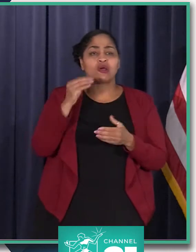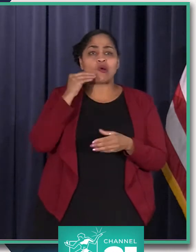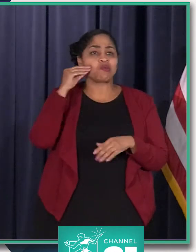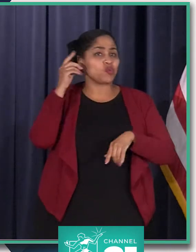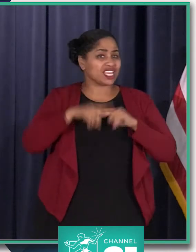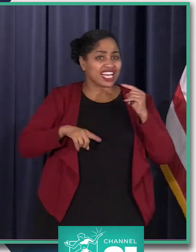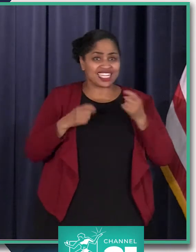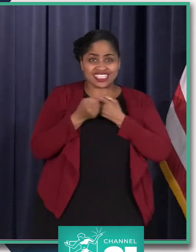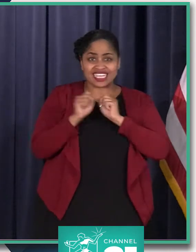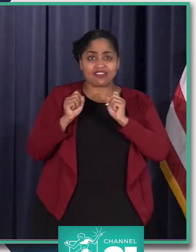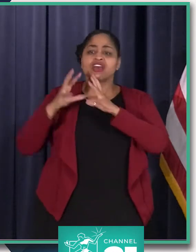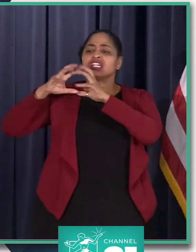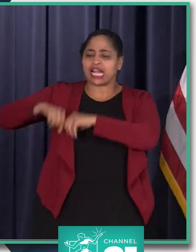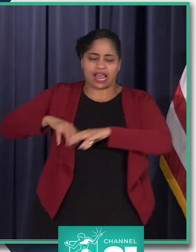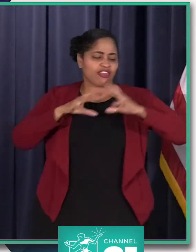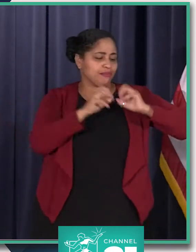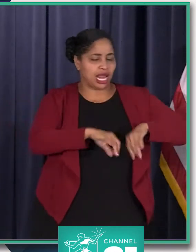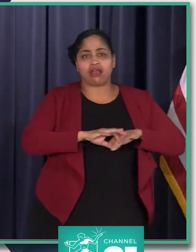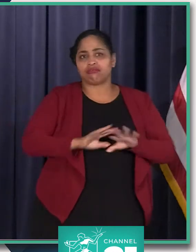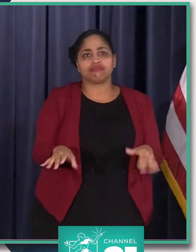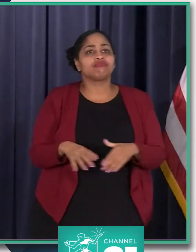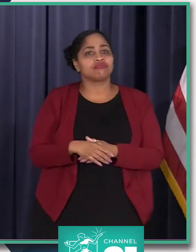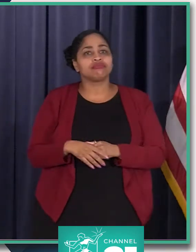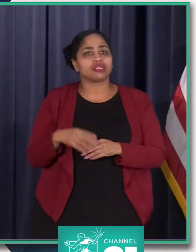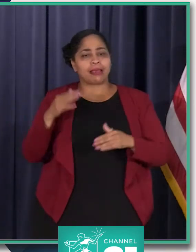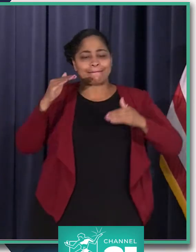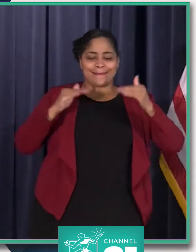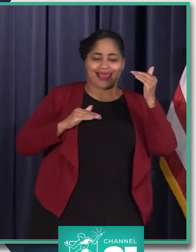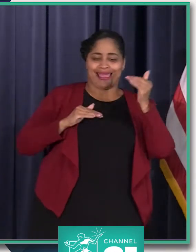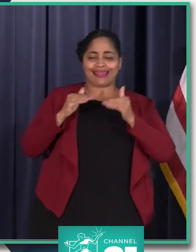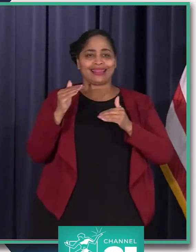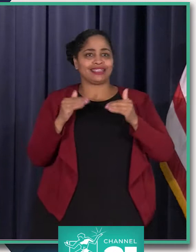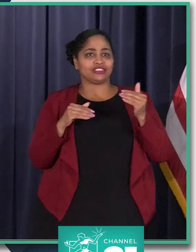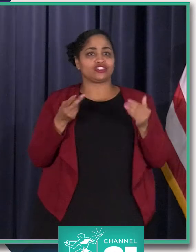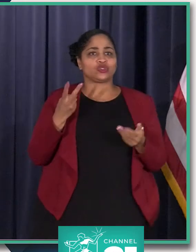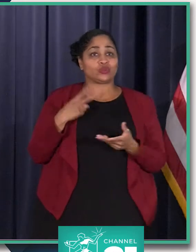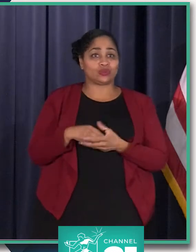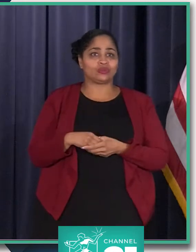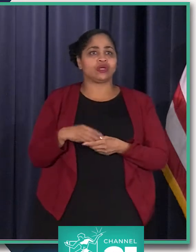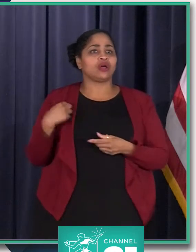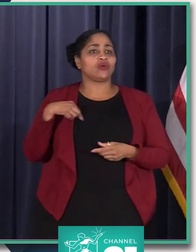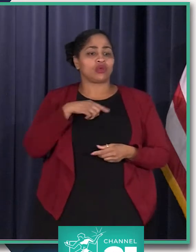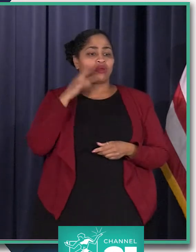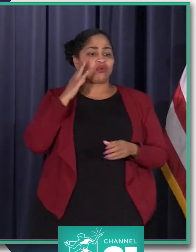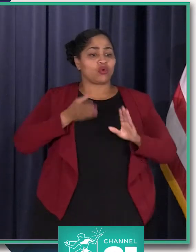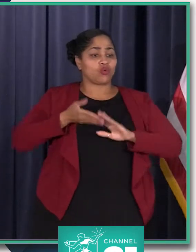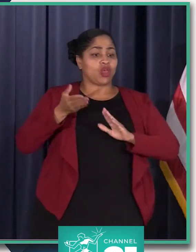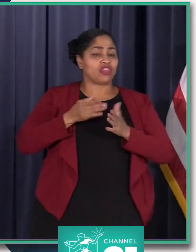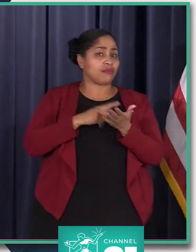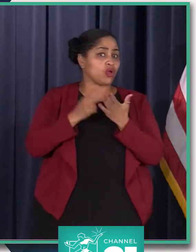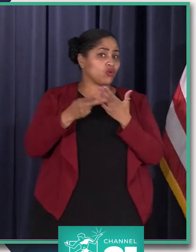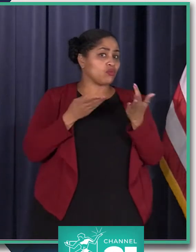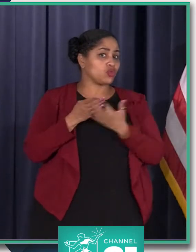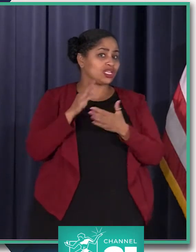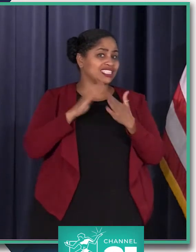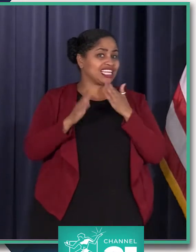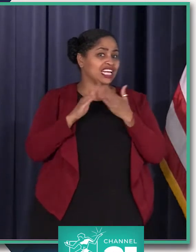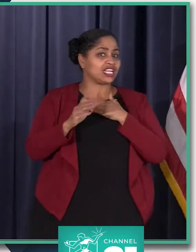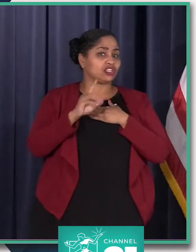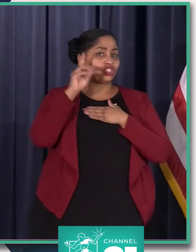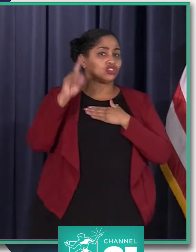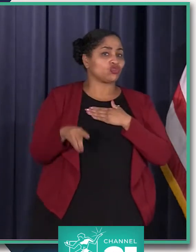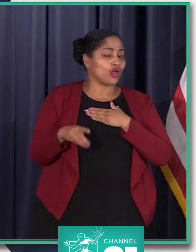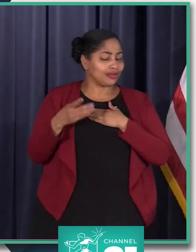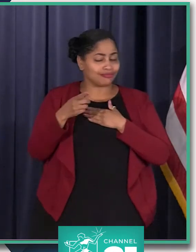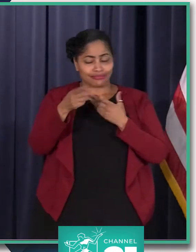be saved and knock them down. So we'll balance the two strategies. We're going to run the program through the city of Detroit.